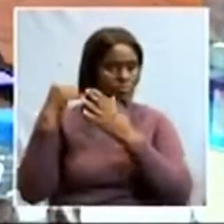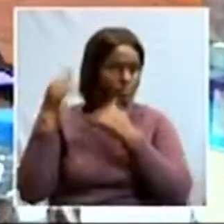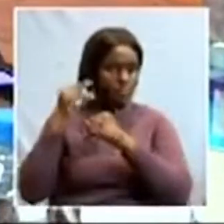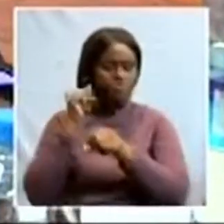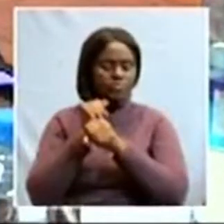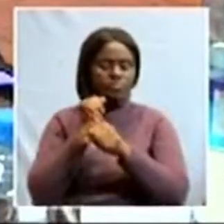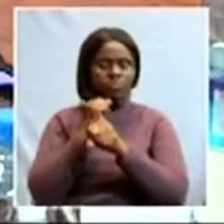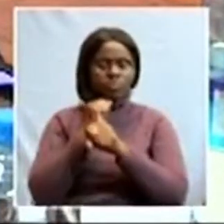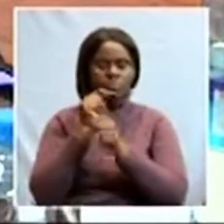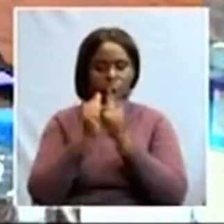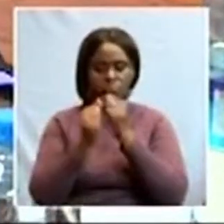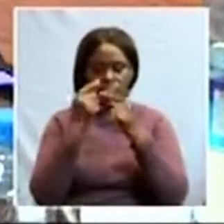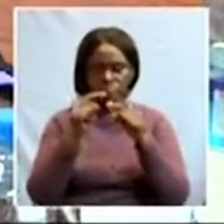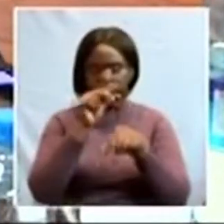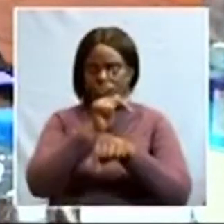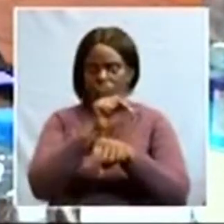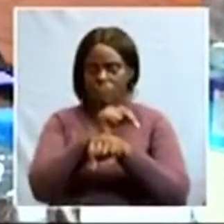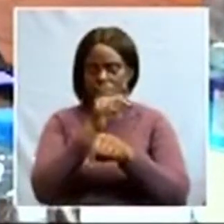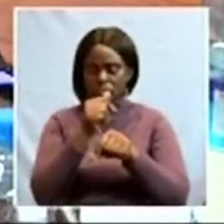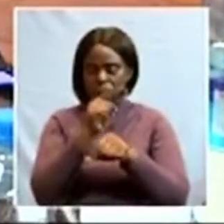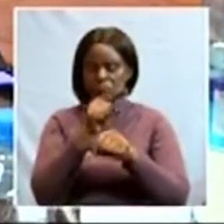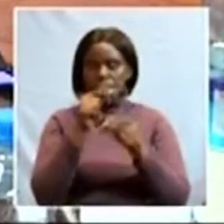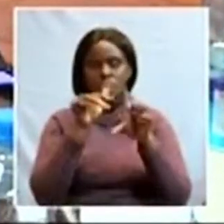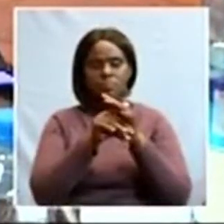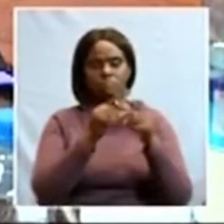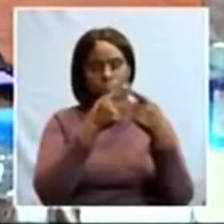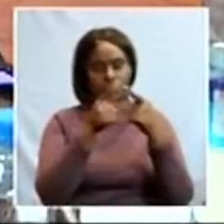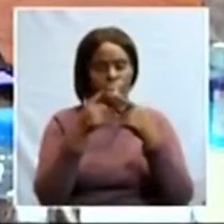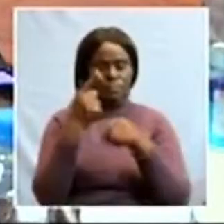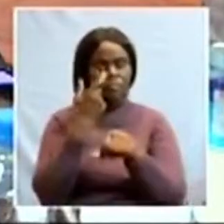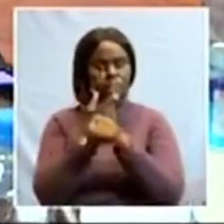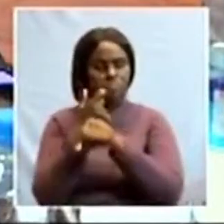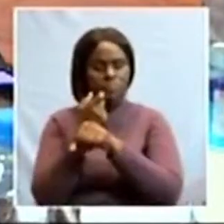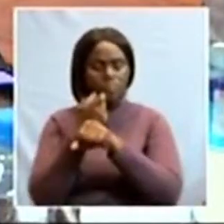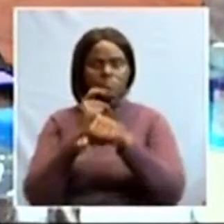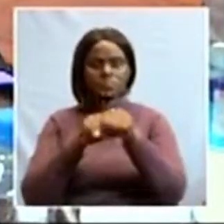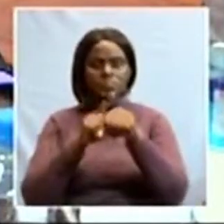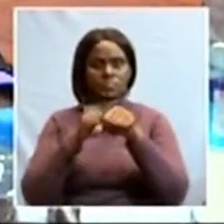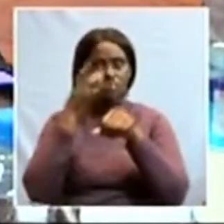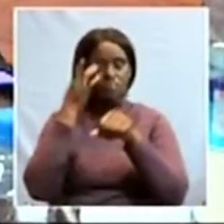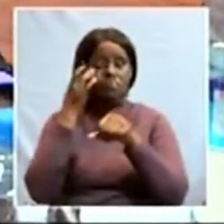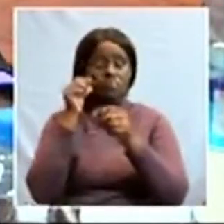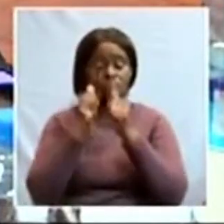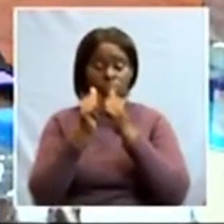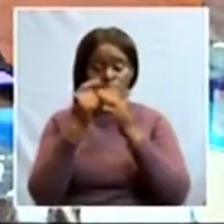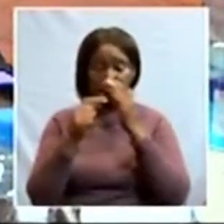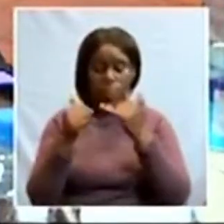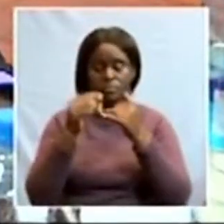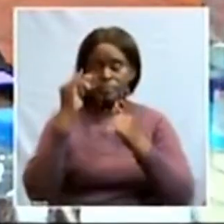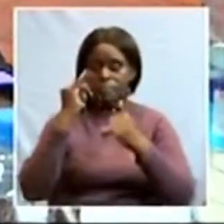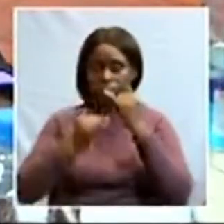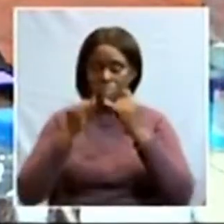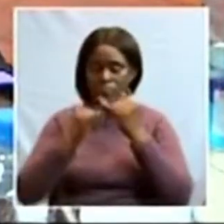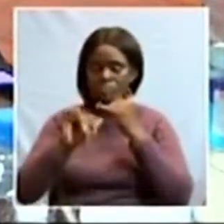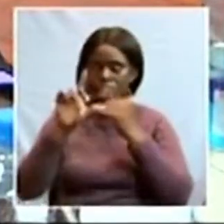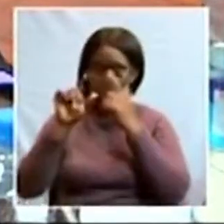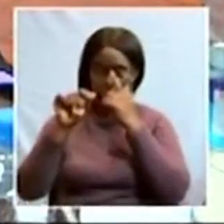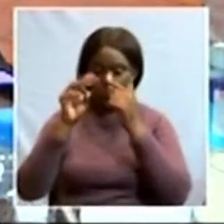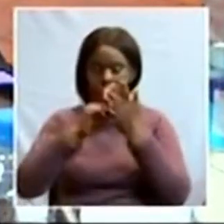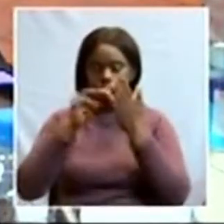done. The project is currently on defect liability period, which shall expire on the 20th